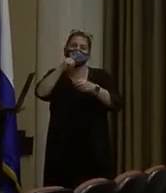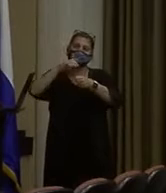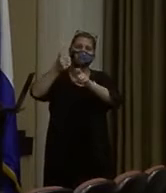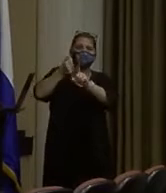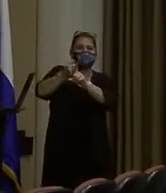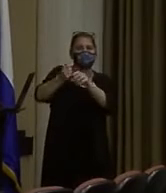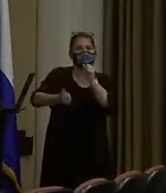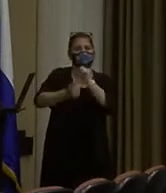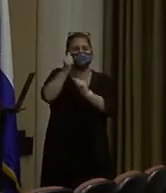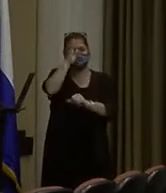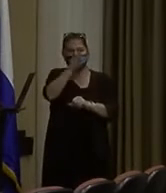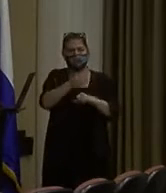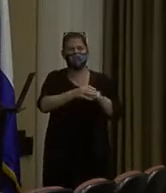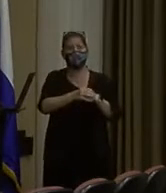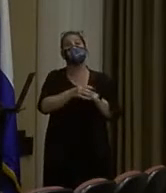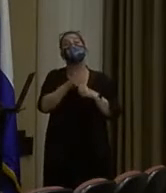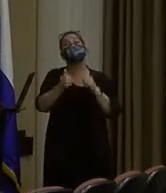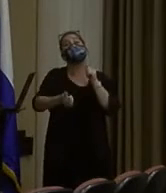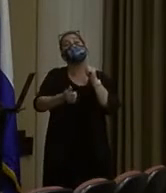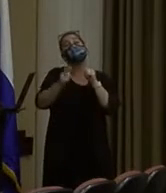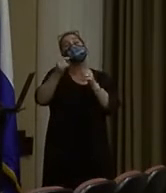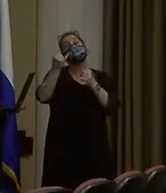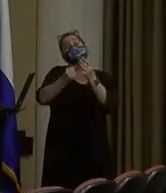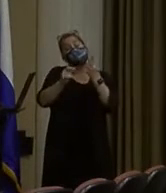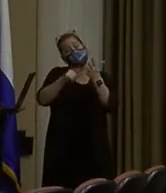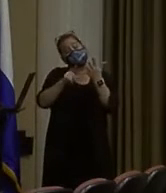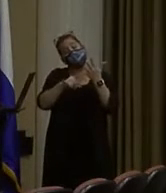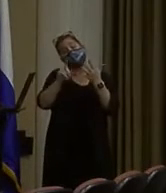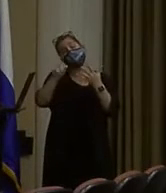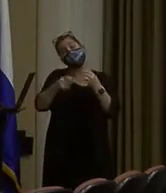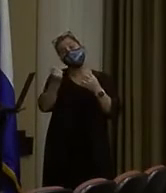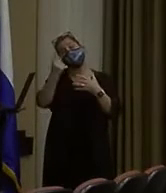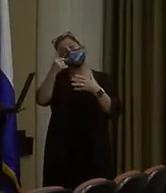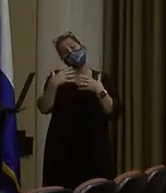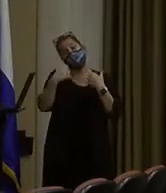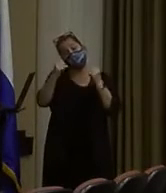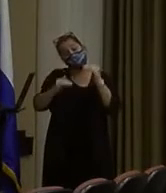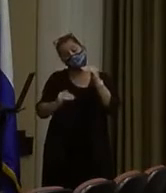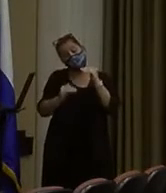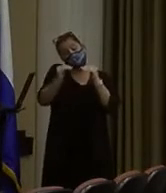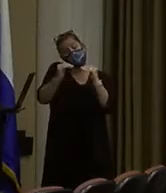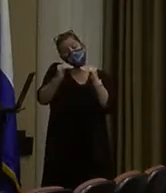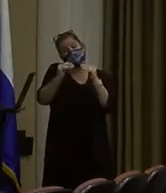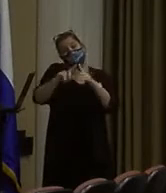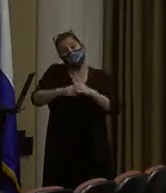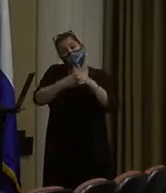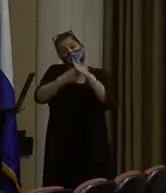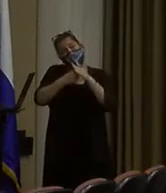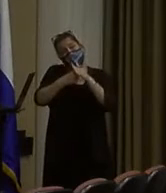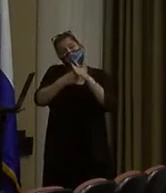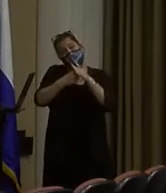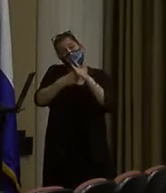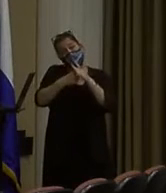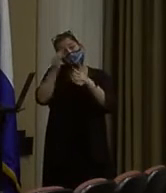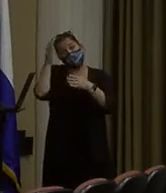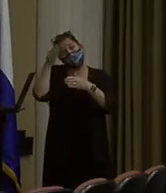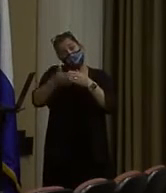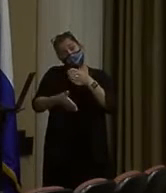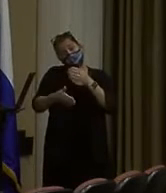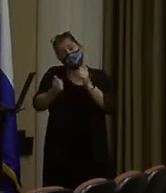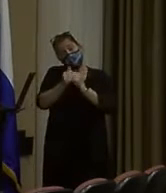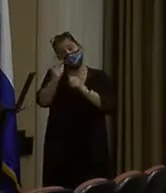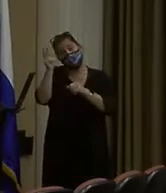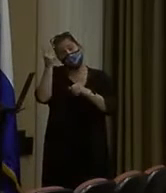changes. And then lastly, we have to understand that health equity begins, and it's going to end with